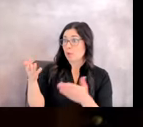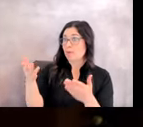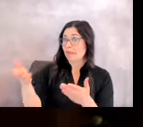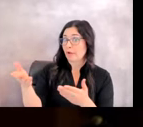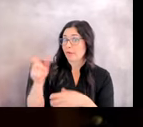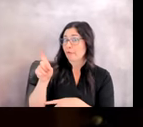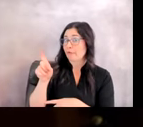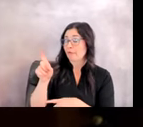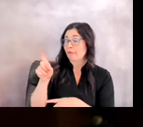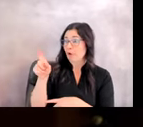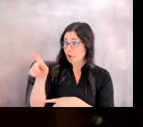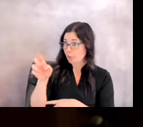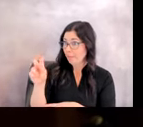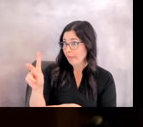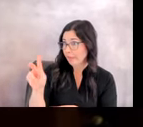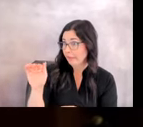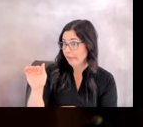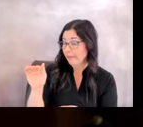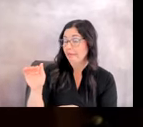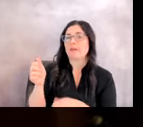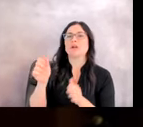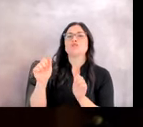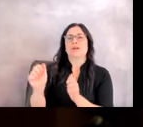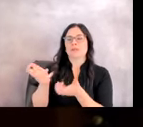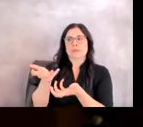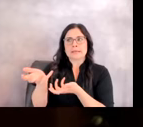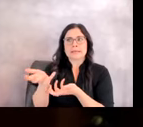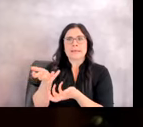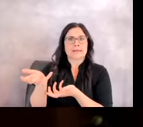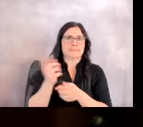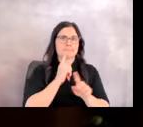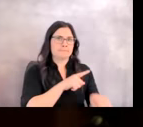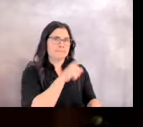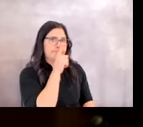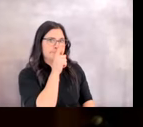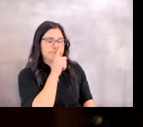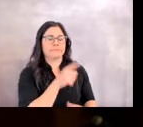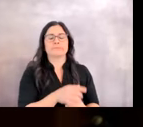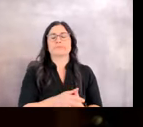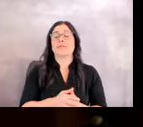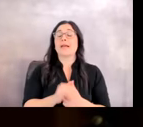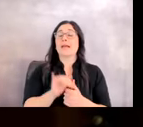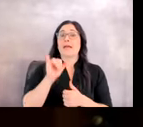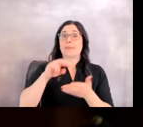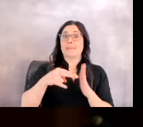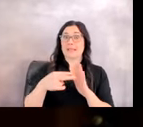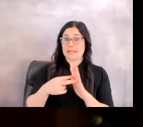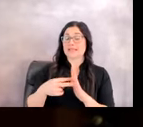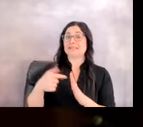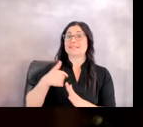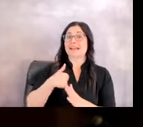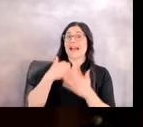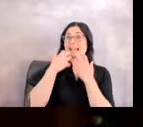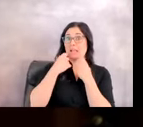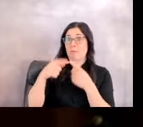respond. Are you okay? Trying to get them to answer. But That also means, and I put, I care about